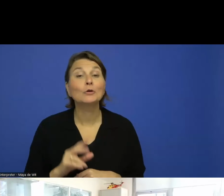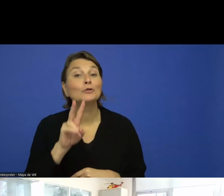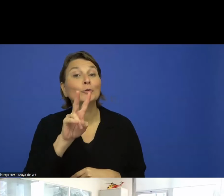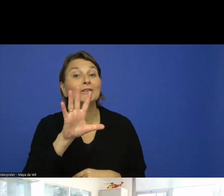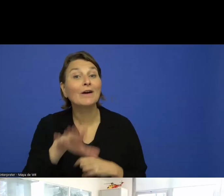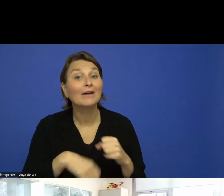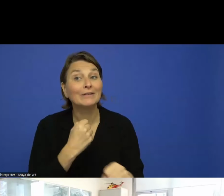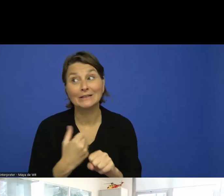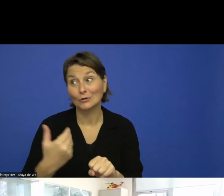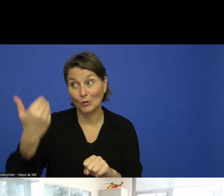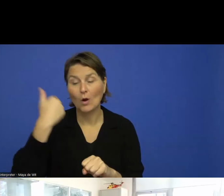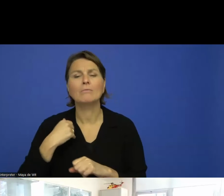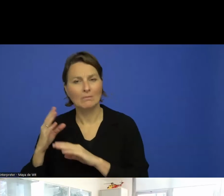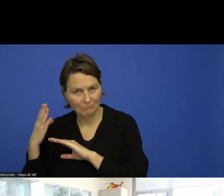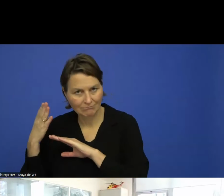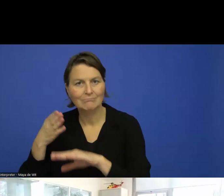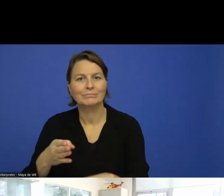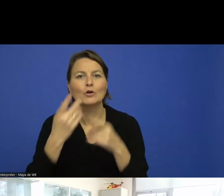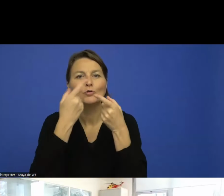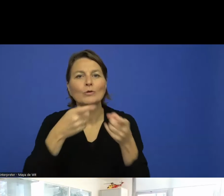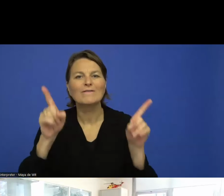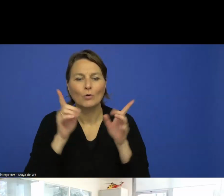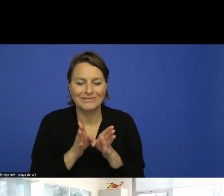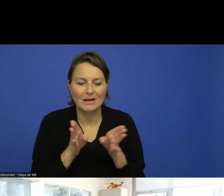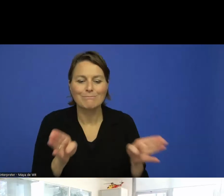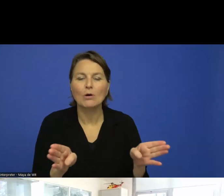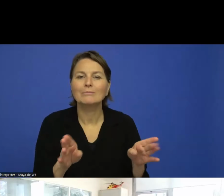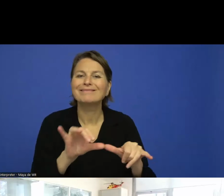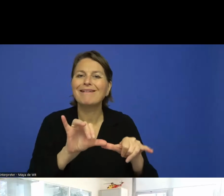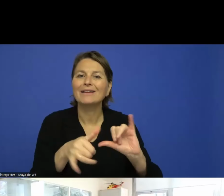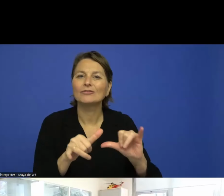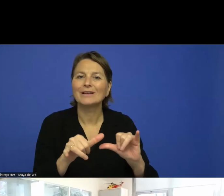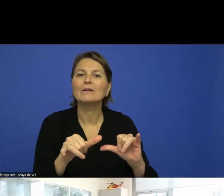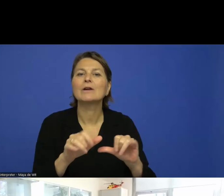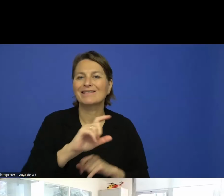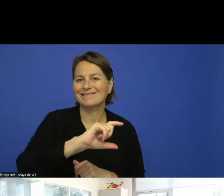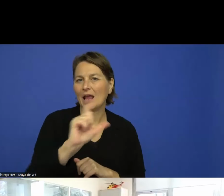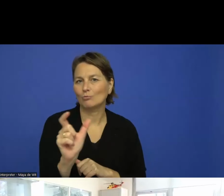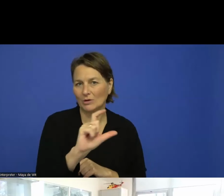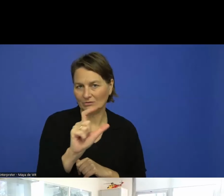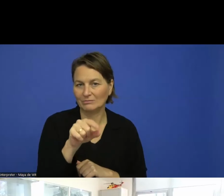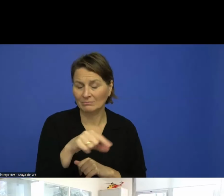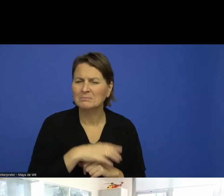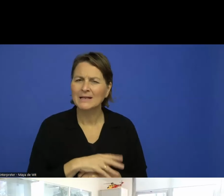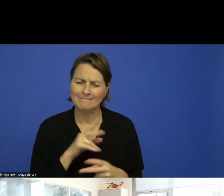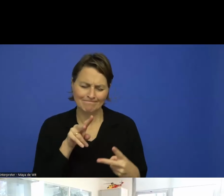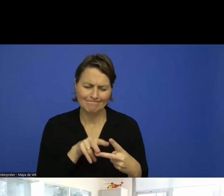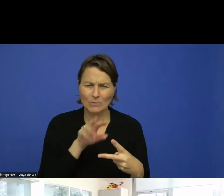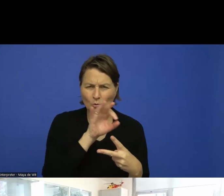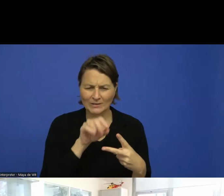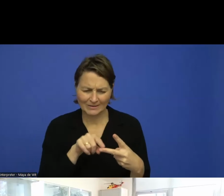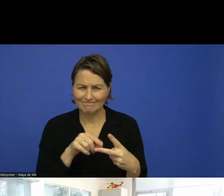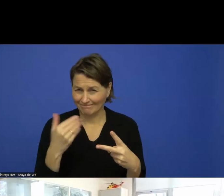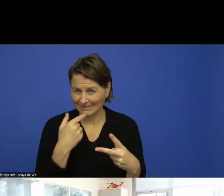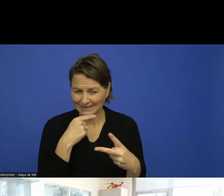to university, to the Department of Engineering in Cambridge, and I started looking at those two questions. So